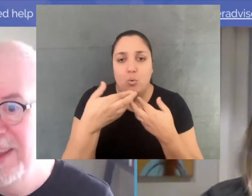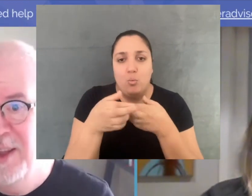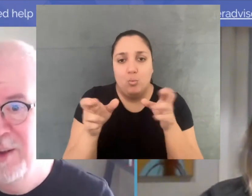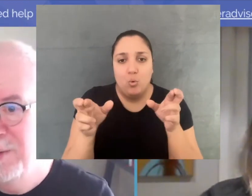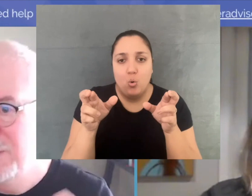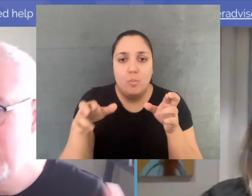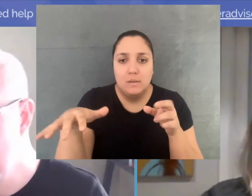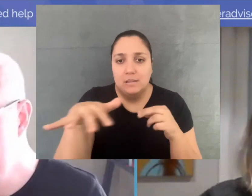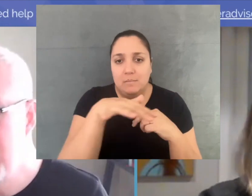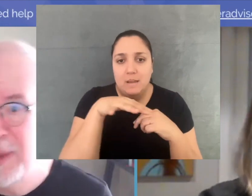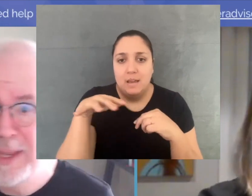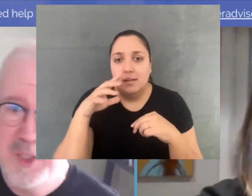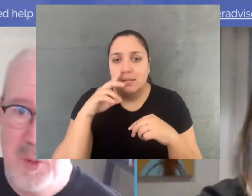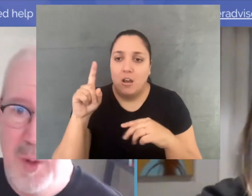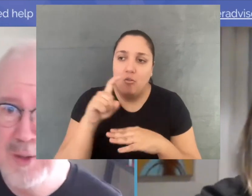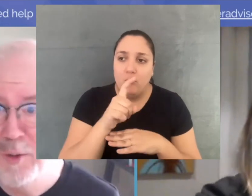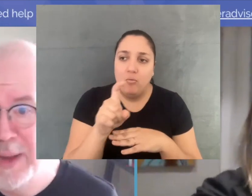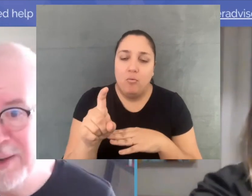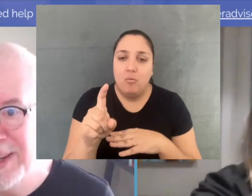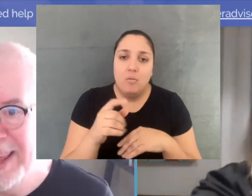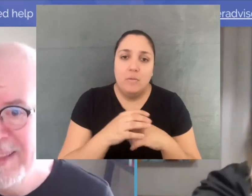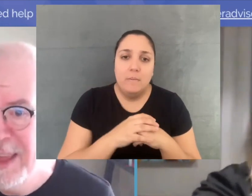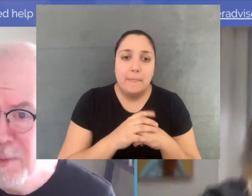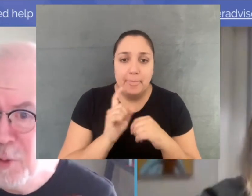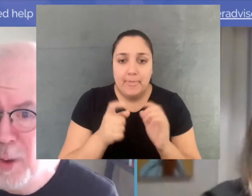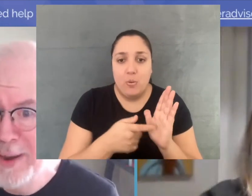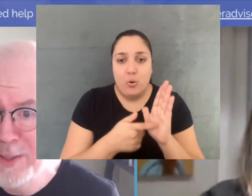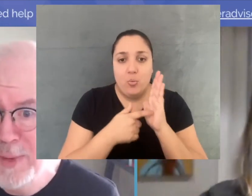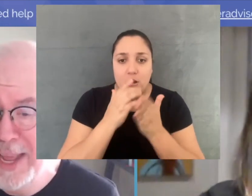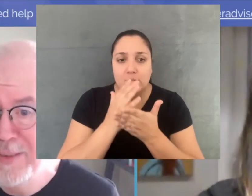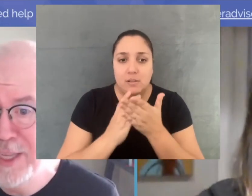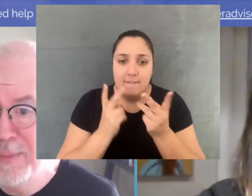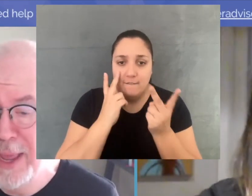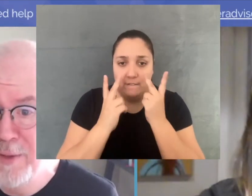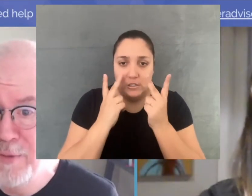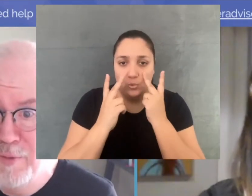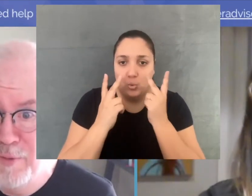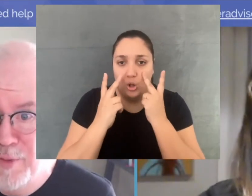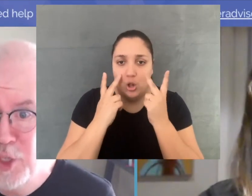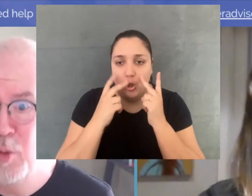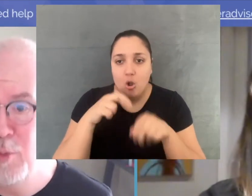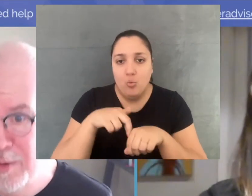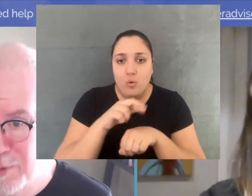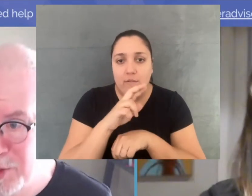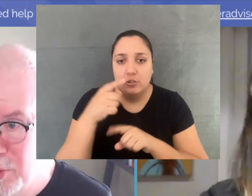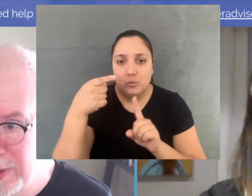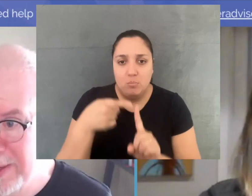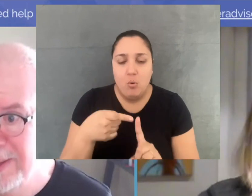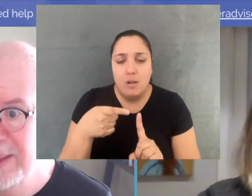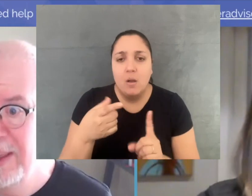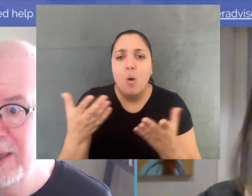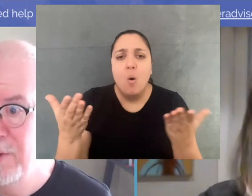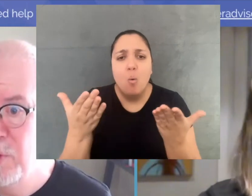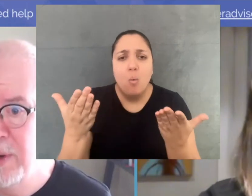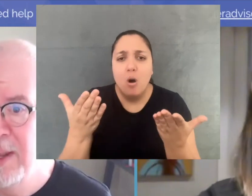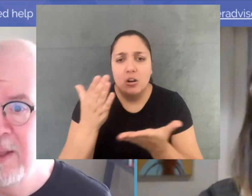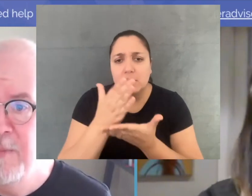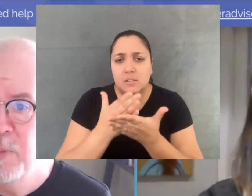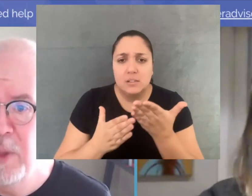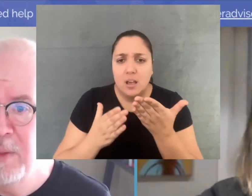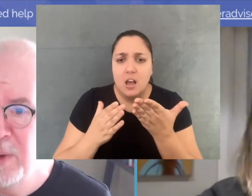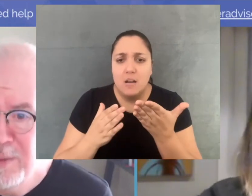a room space to wander around in. That requires me to have some kind of visual reference point for